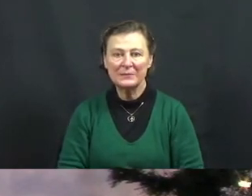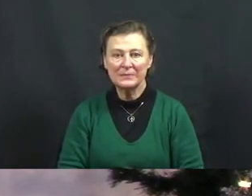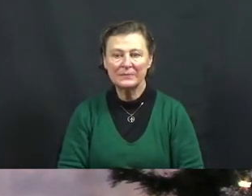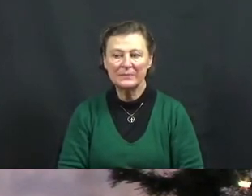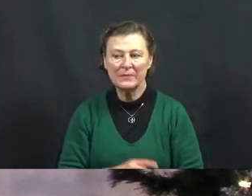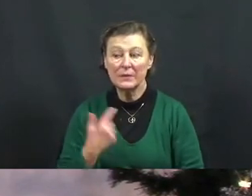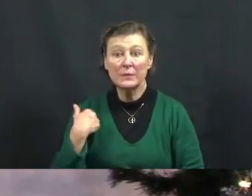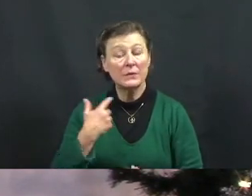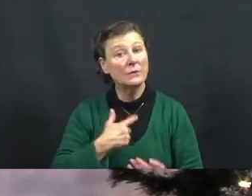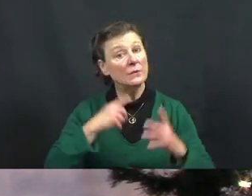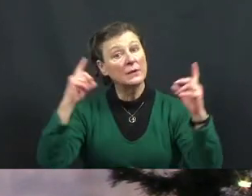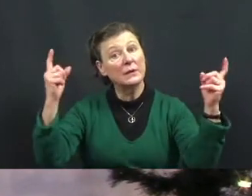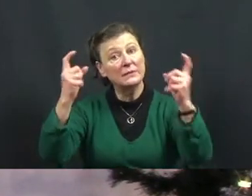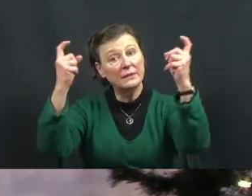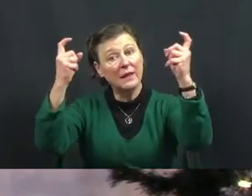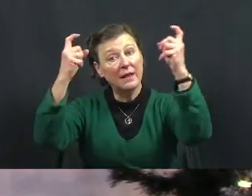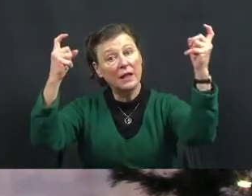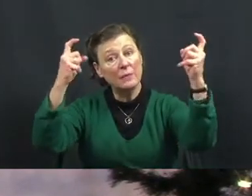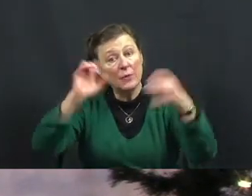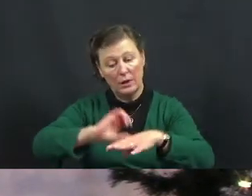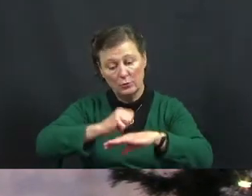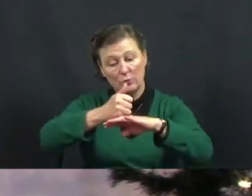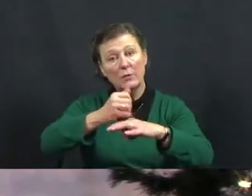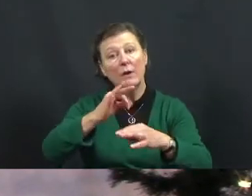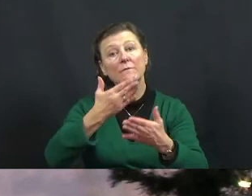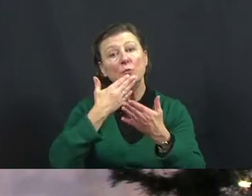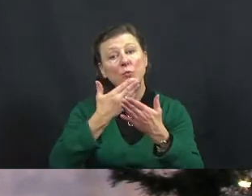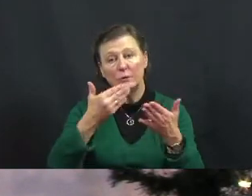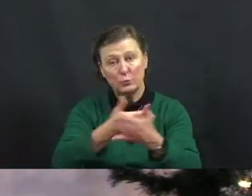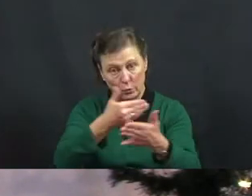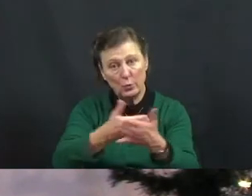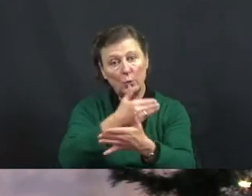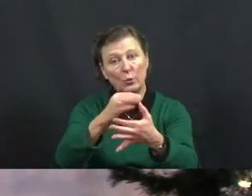And we celebrate the creation of new relationships in this community.